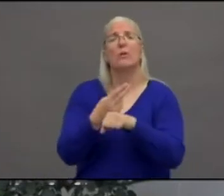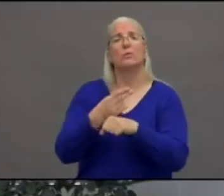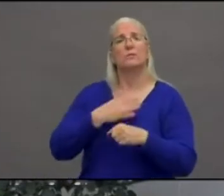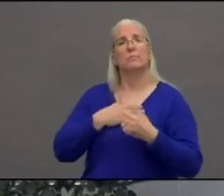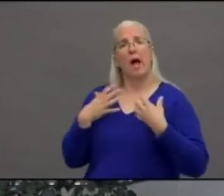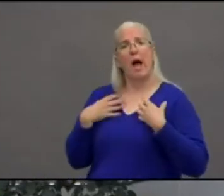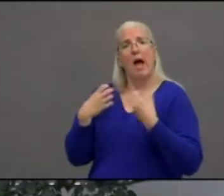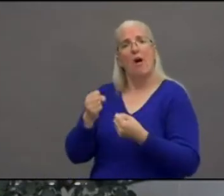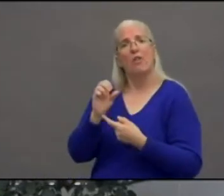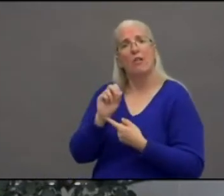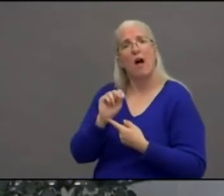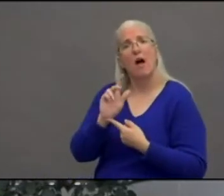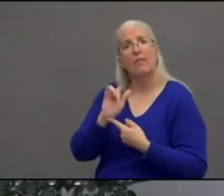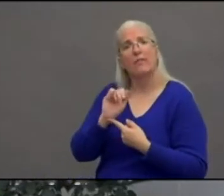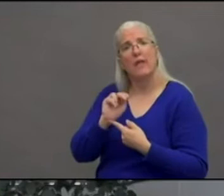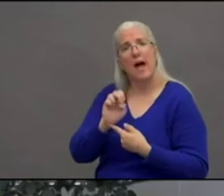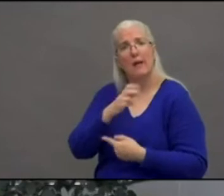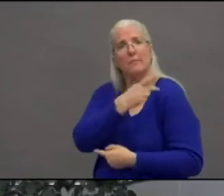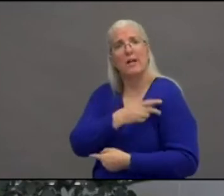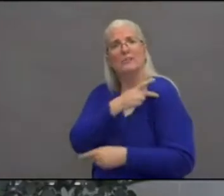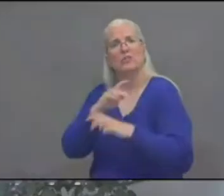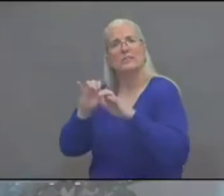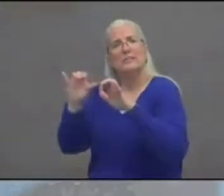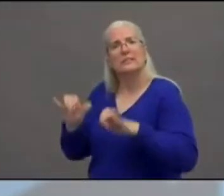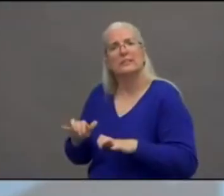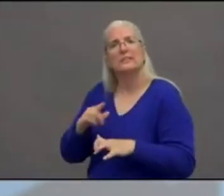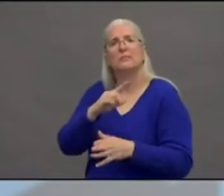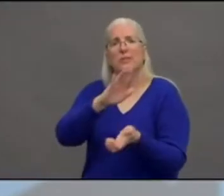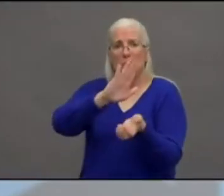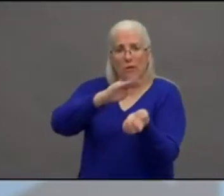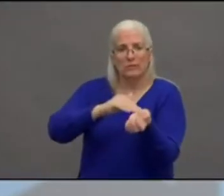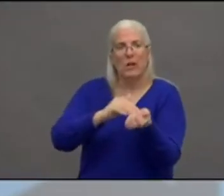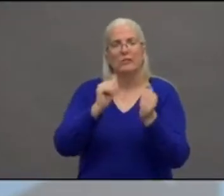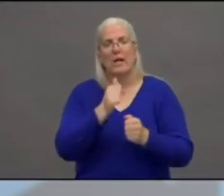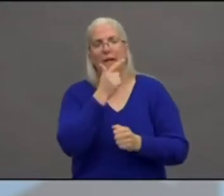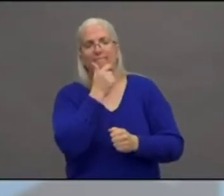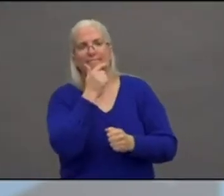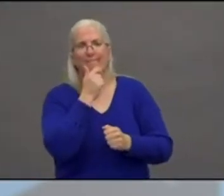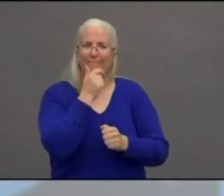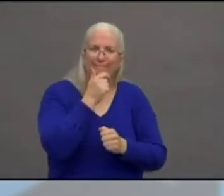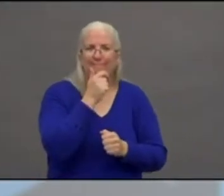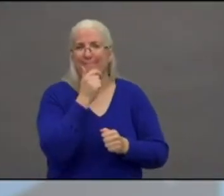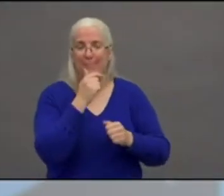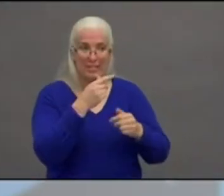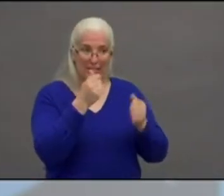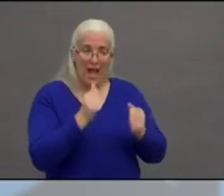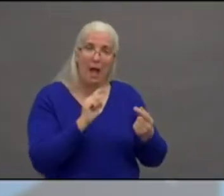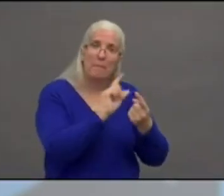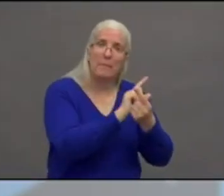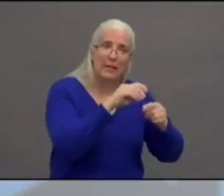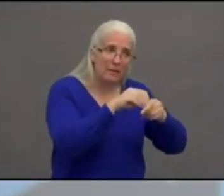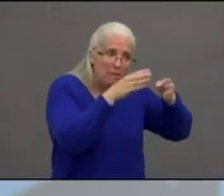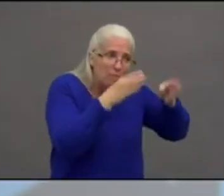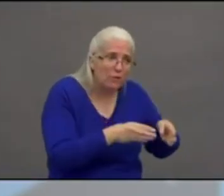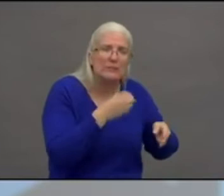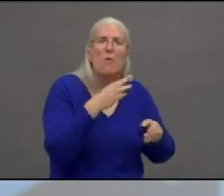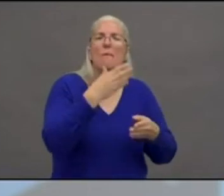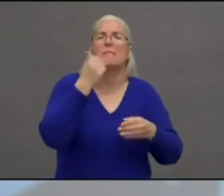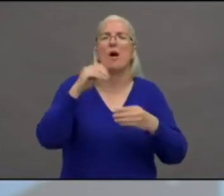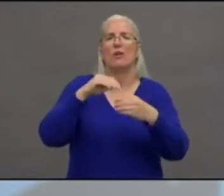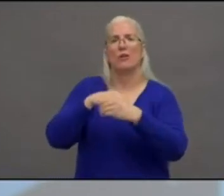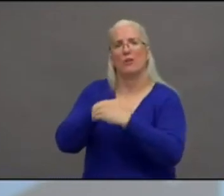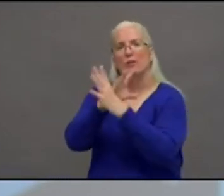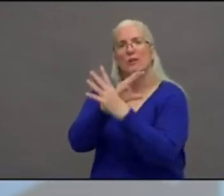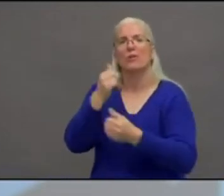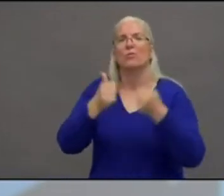doctor will help you decide whether an in-person visit is appropriate or versus a video visit is important. I think one thing we also want